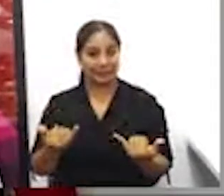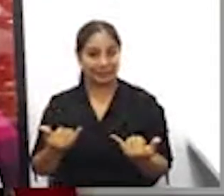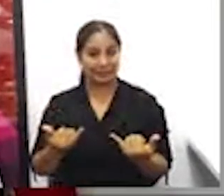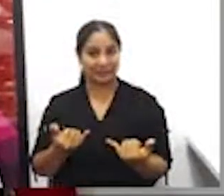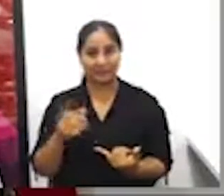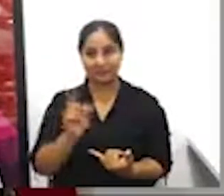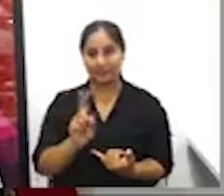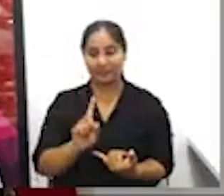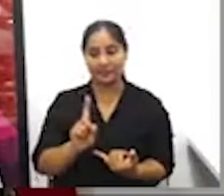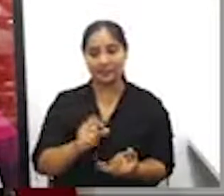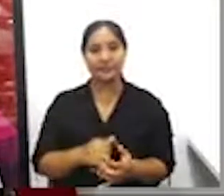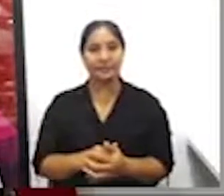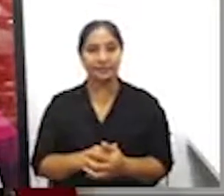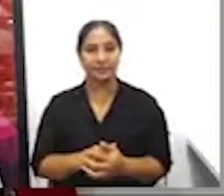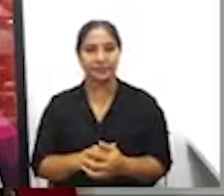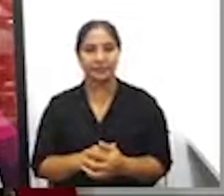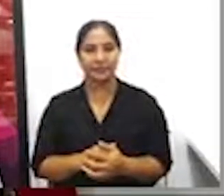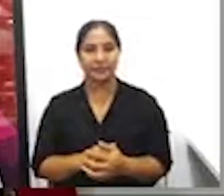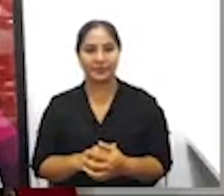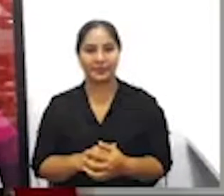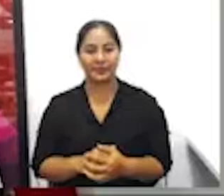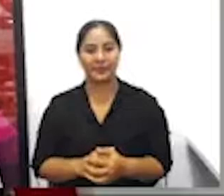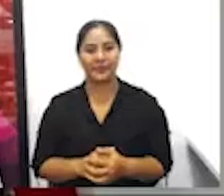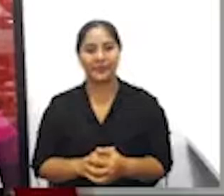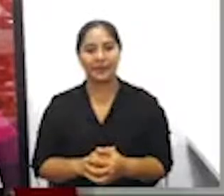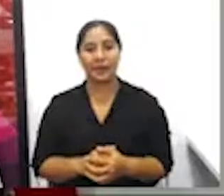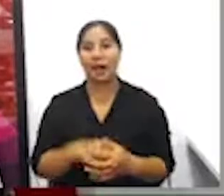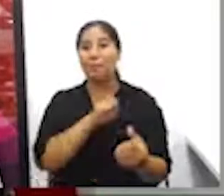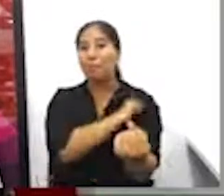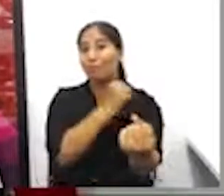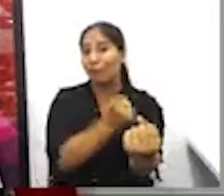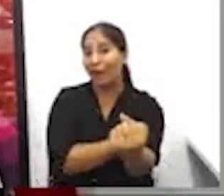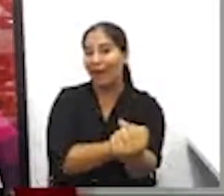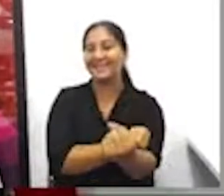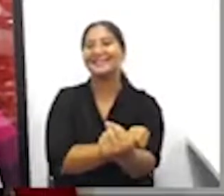is power is in your hands.